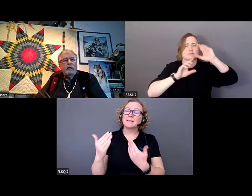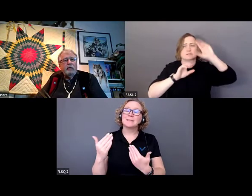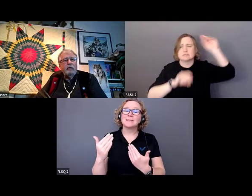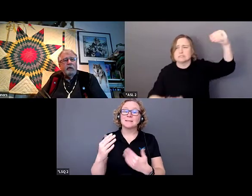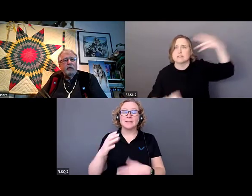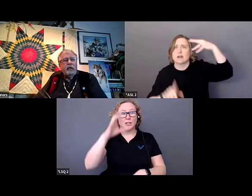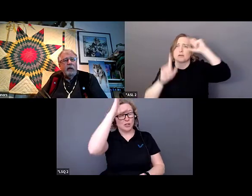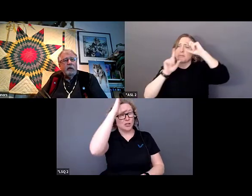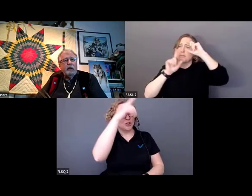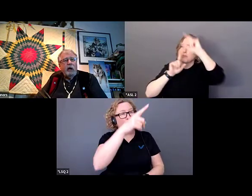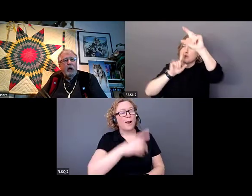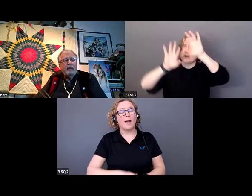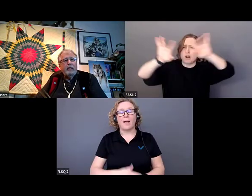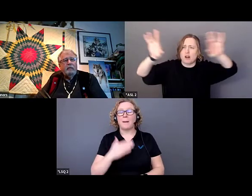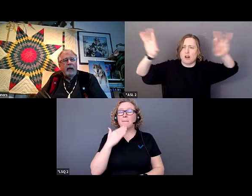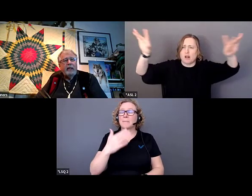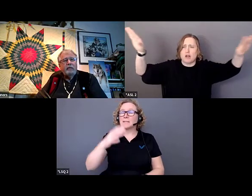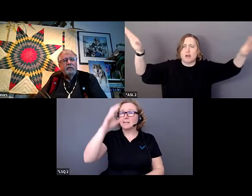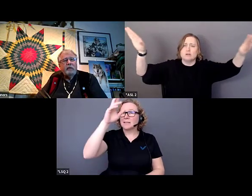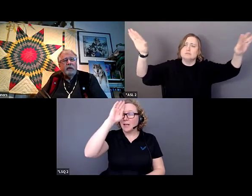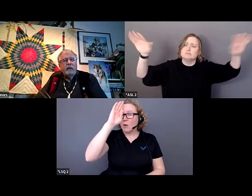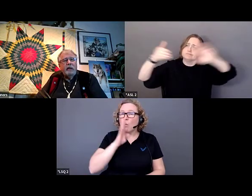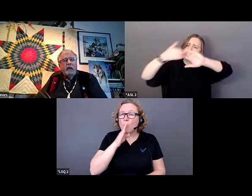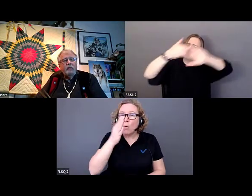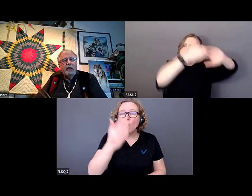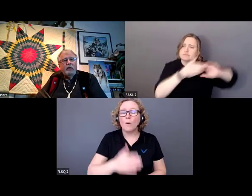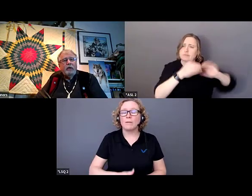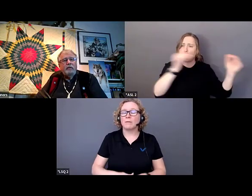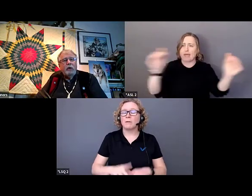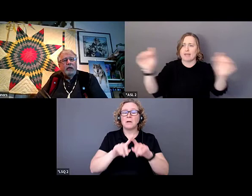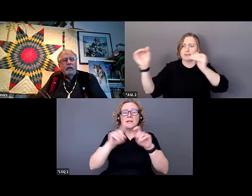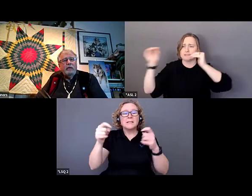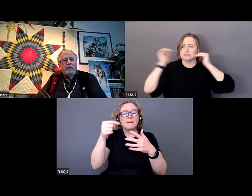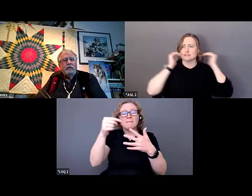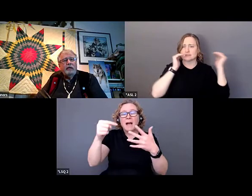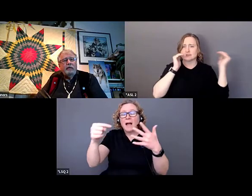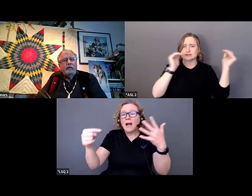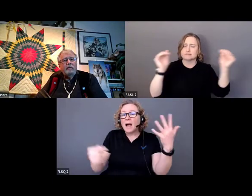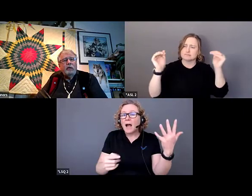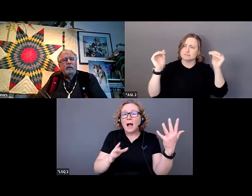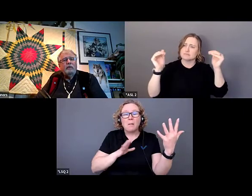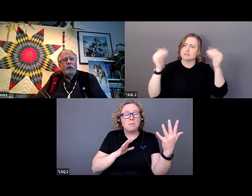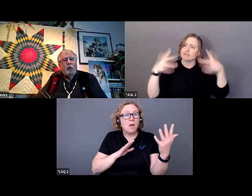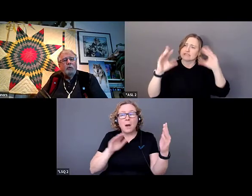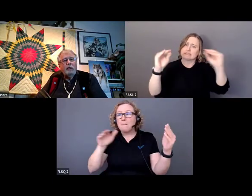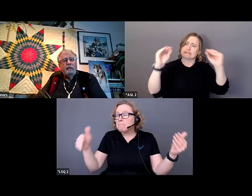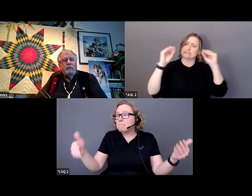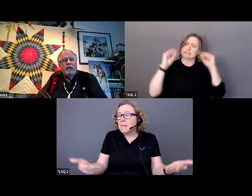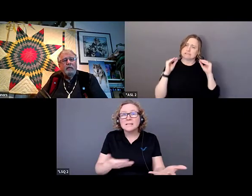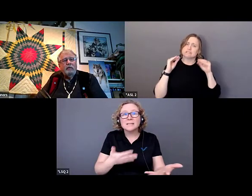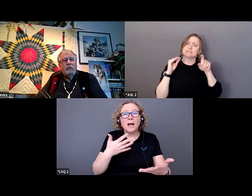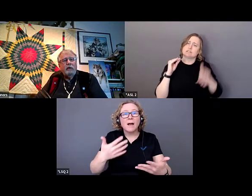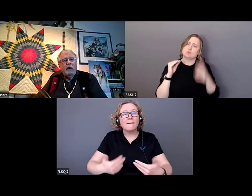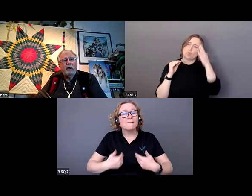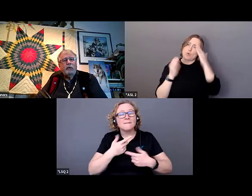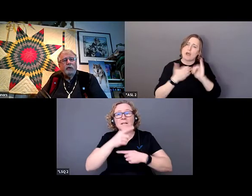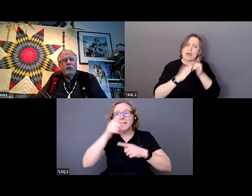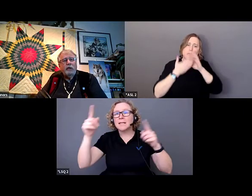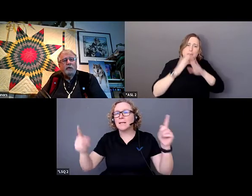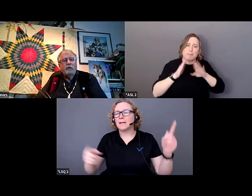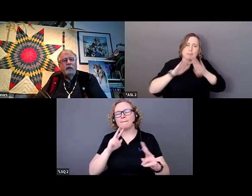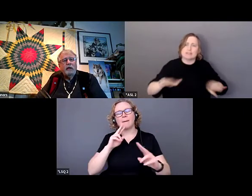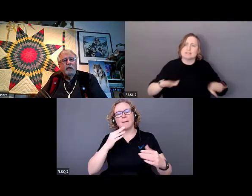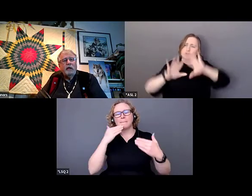they continue to live together in harmony and balance. And by doing so, they teach us the lessons we need to know to live in peace with all